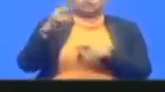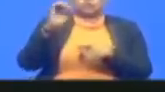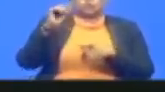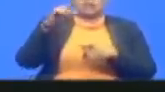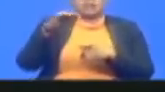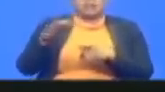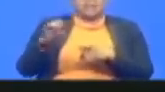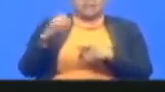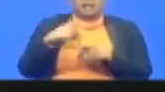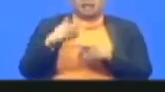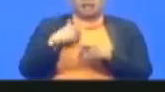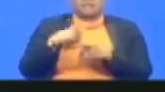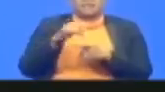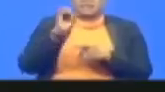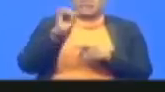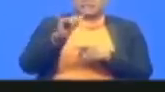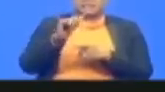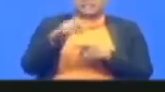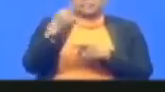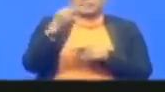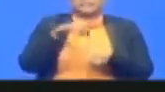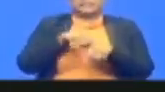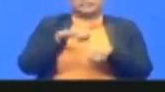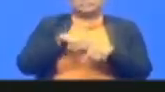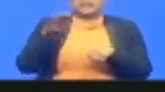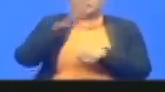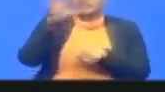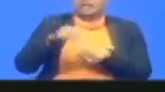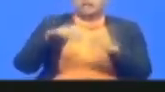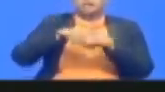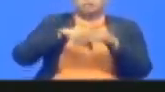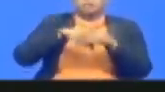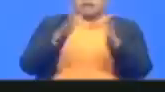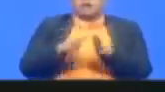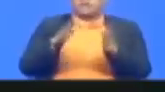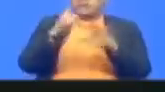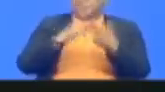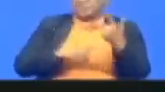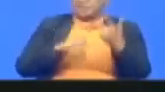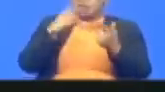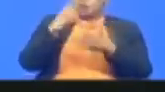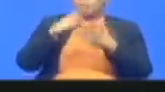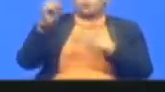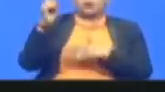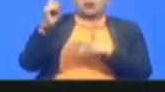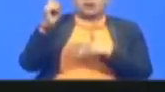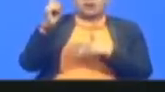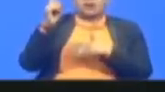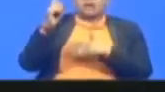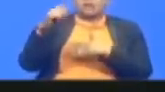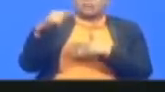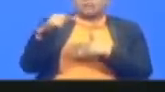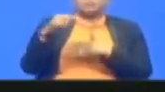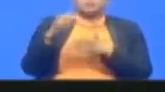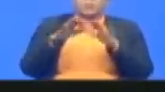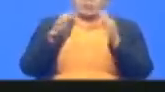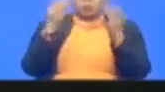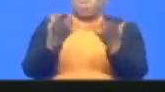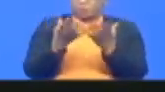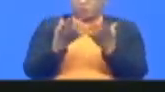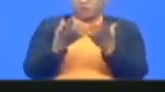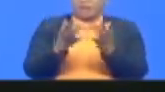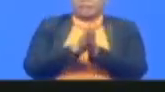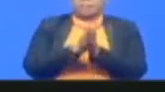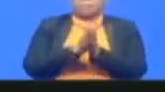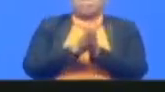second half strike. Oshoala, a 3-time African Footballer of the Year, who won on the Golden Ball and Golden Boot